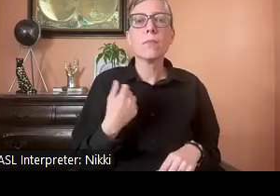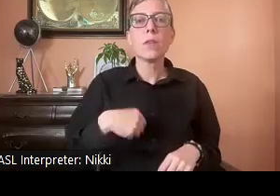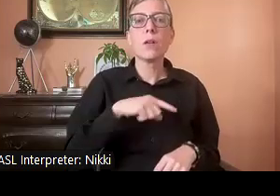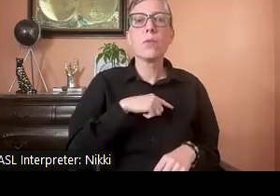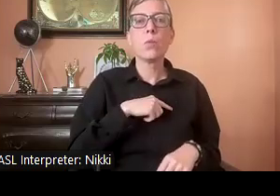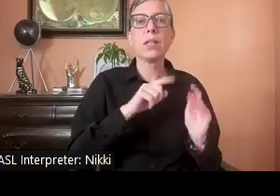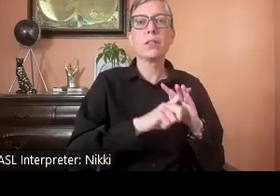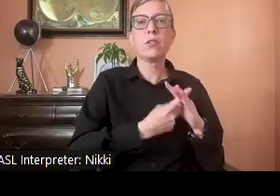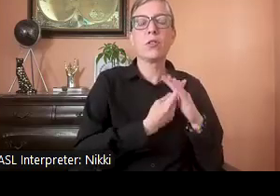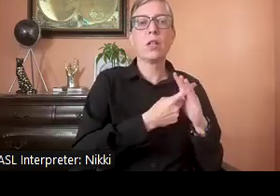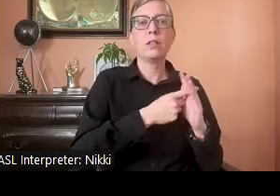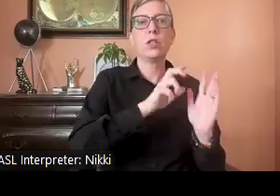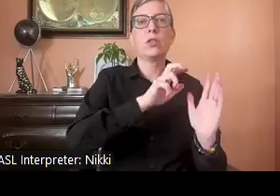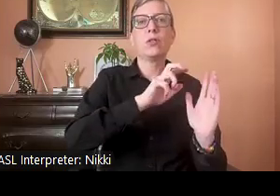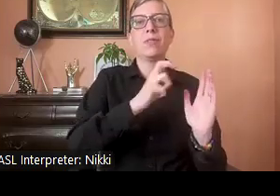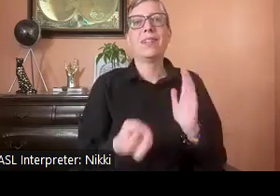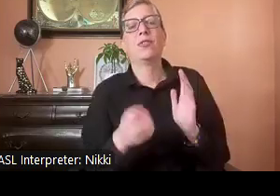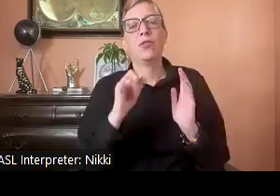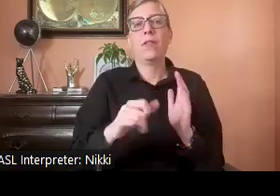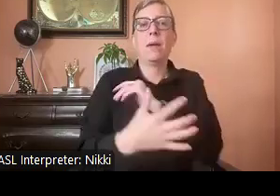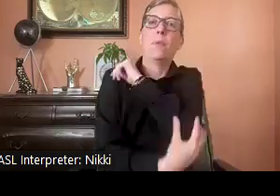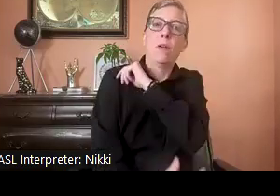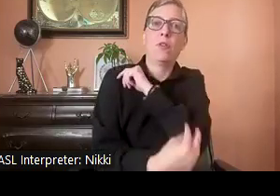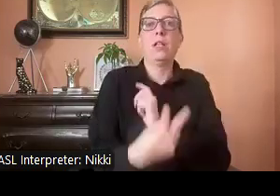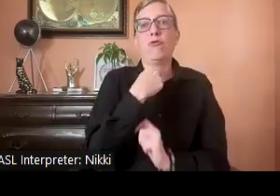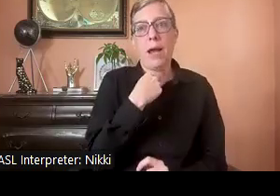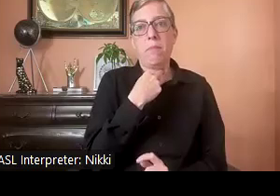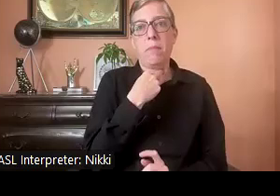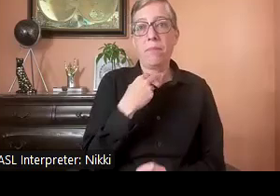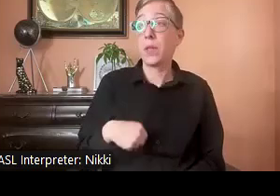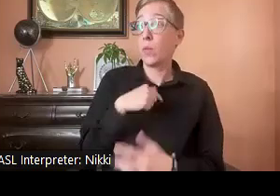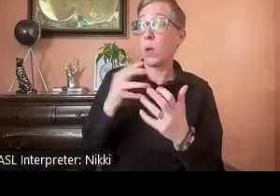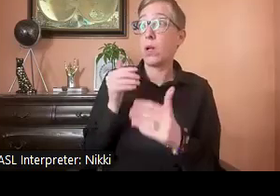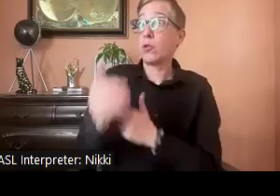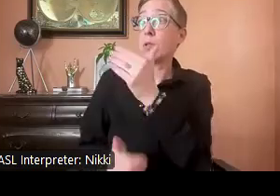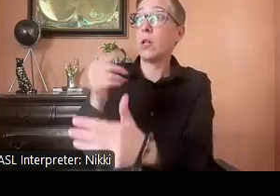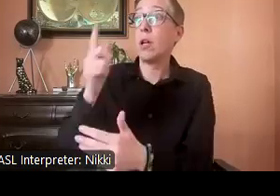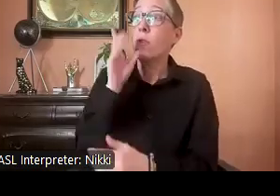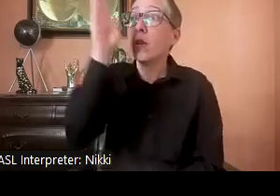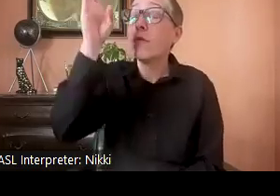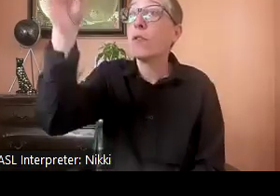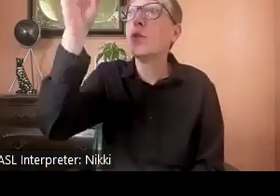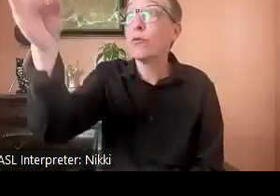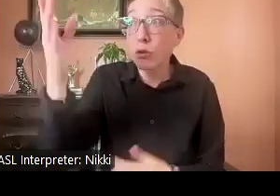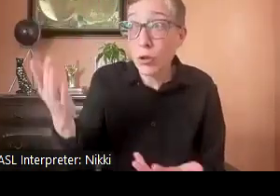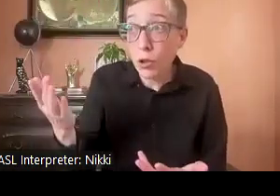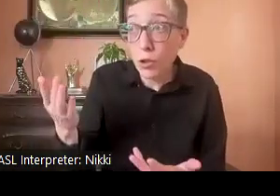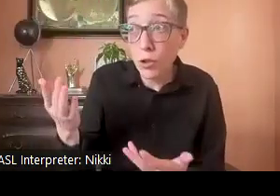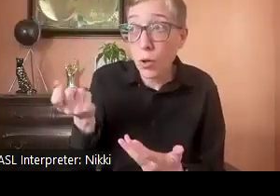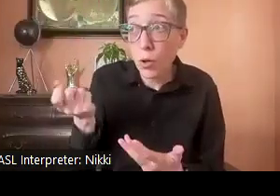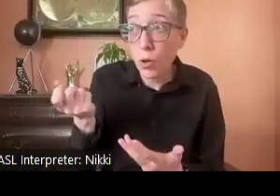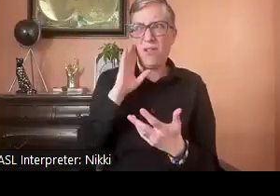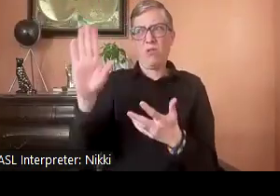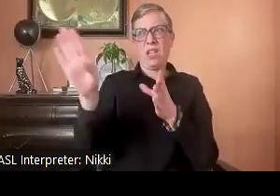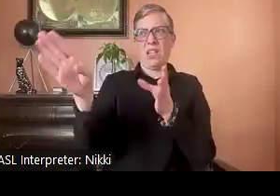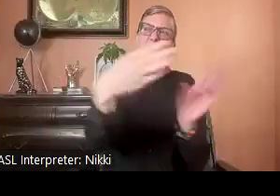trap area. Would this idea march on to the future to become the promising thing that we know as it is today, or would it do something